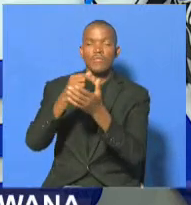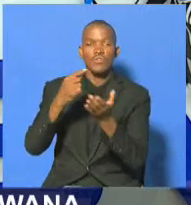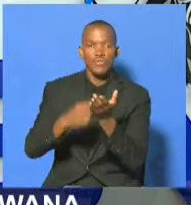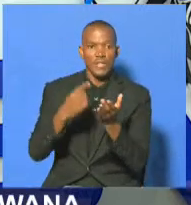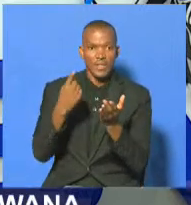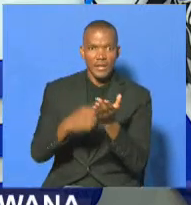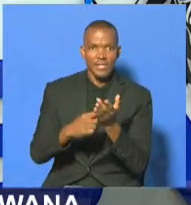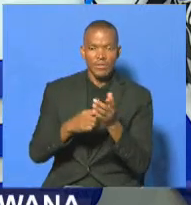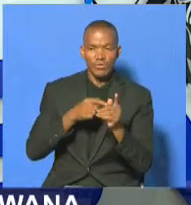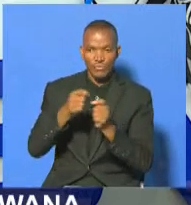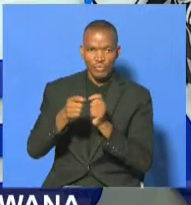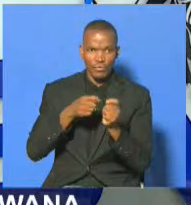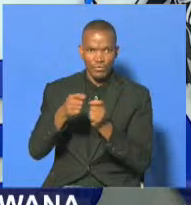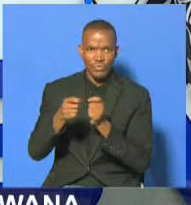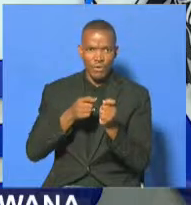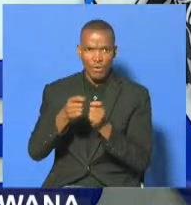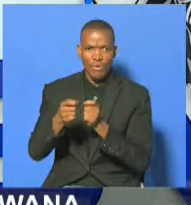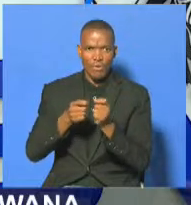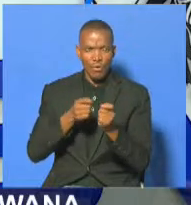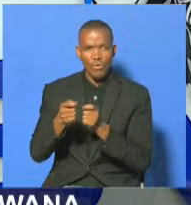Uganda go laola